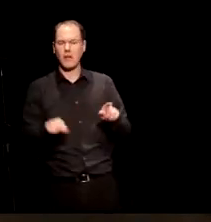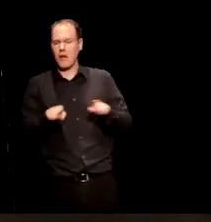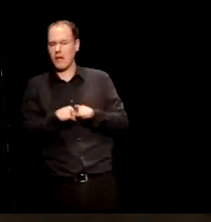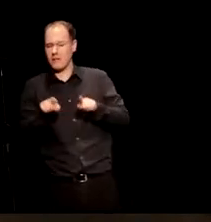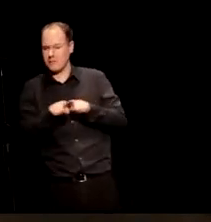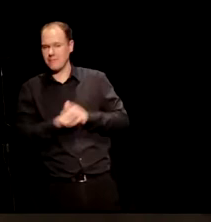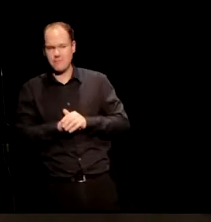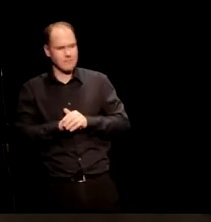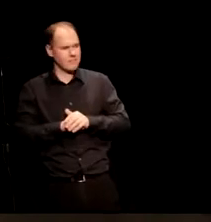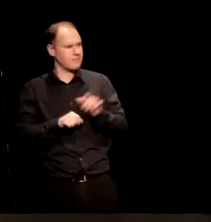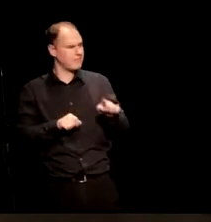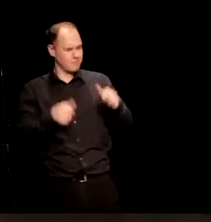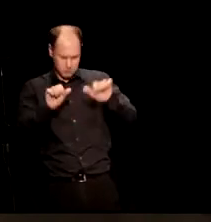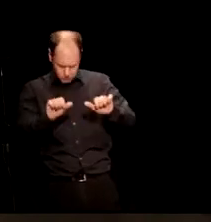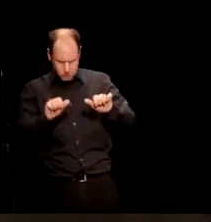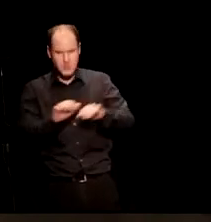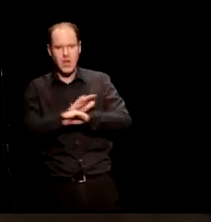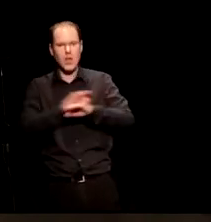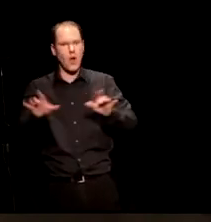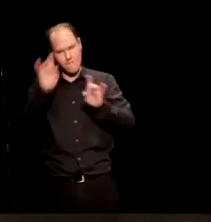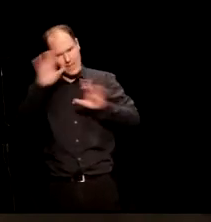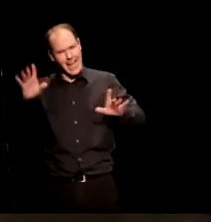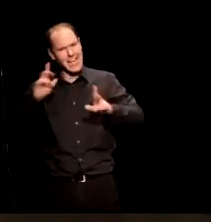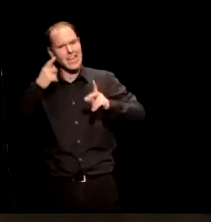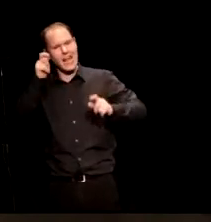P.S. Don't forget the detectives.